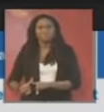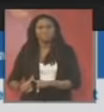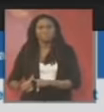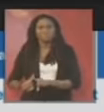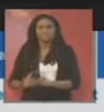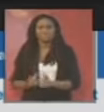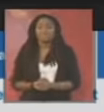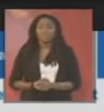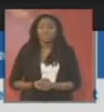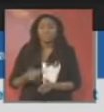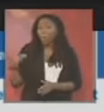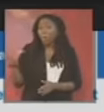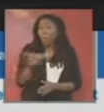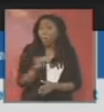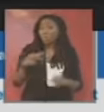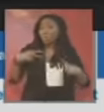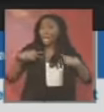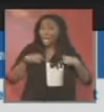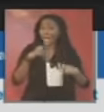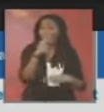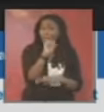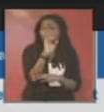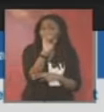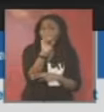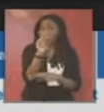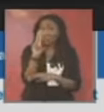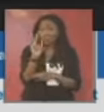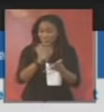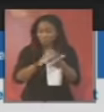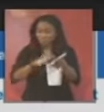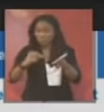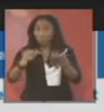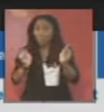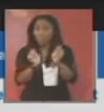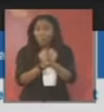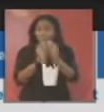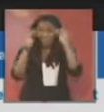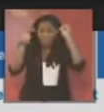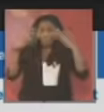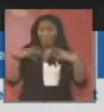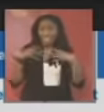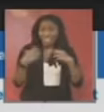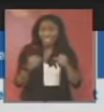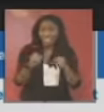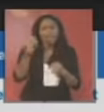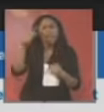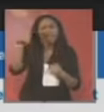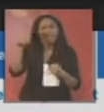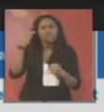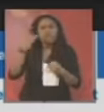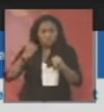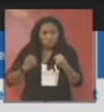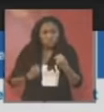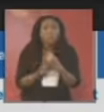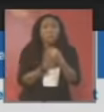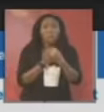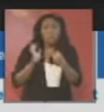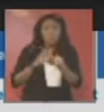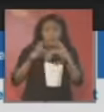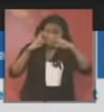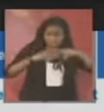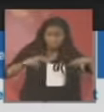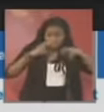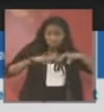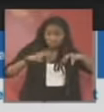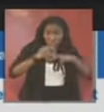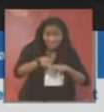also have an MOU with the Ministry of Health to support evidence-based decision-making at the ministry. So of course, this is very